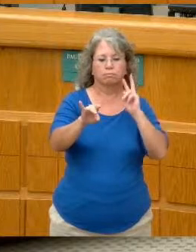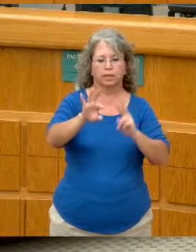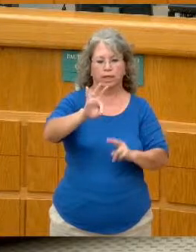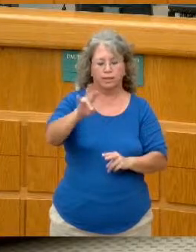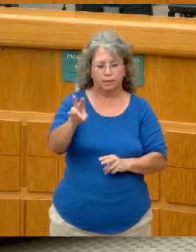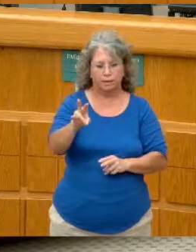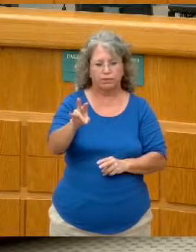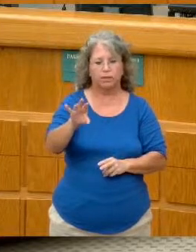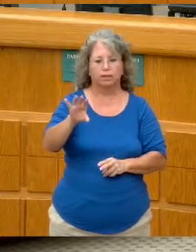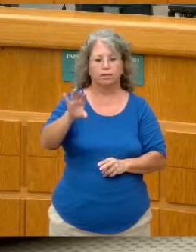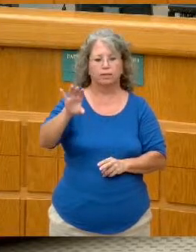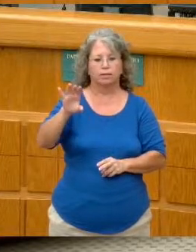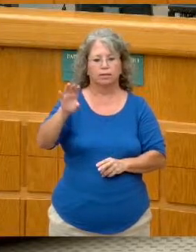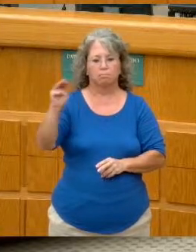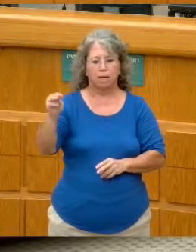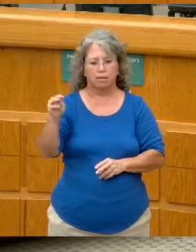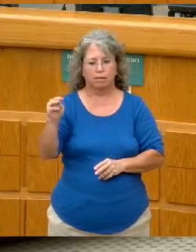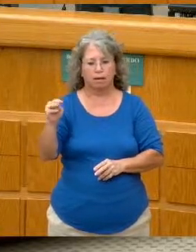Tuesday, 81 for Monday.